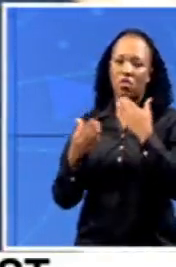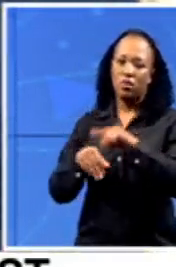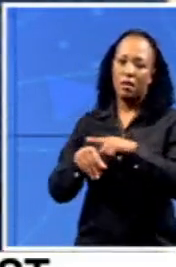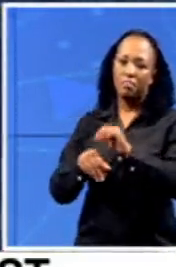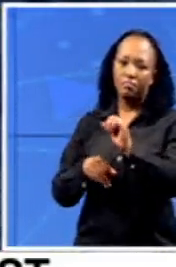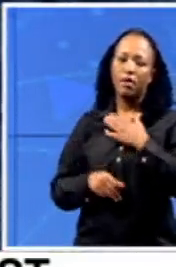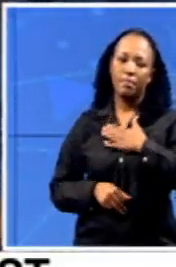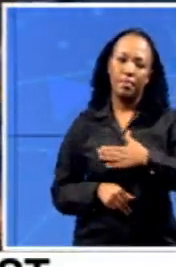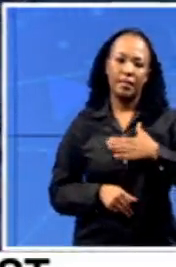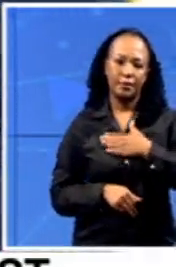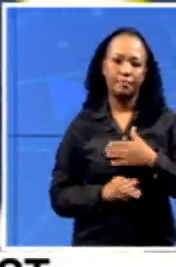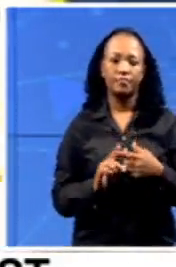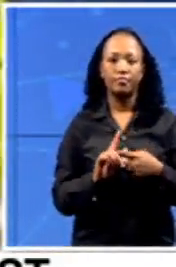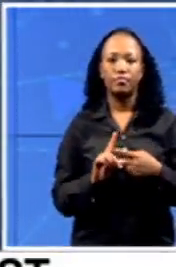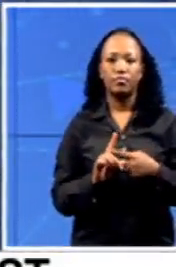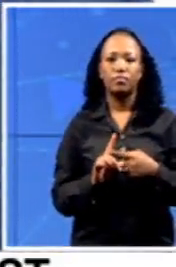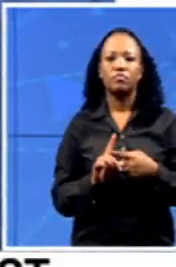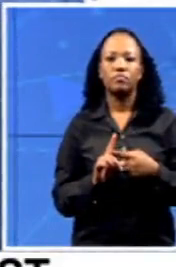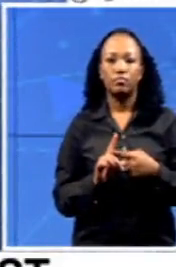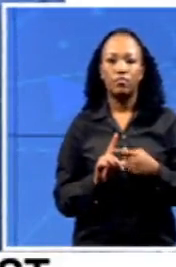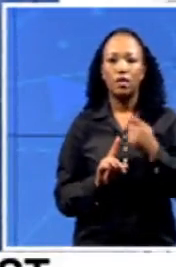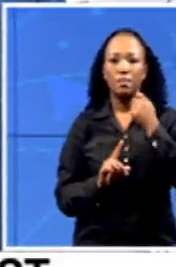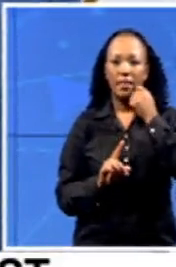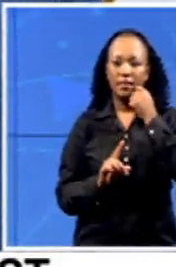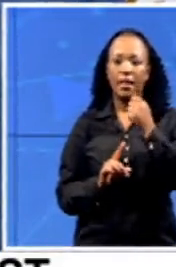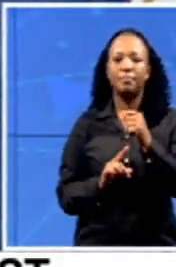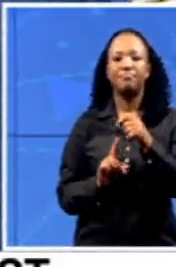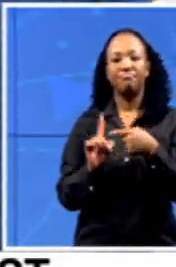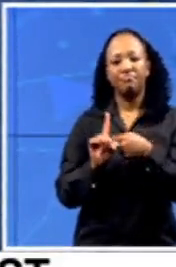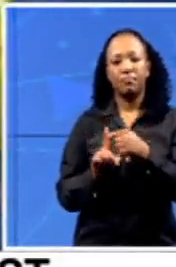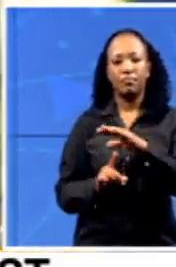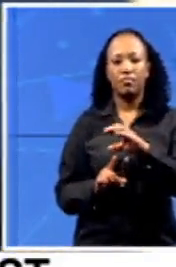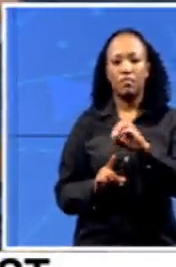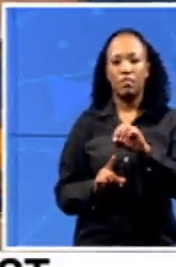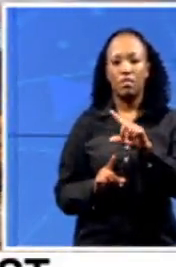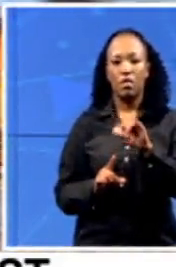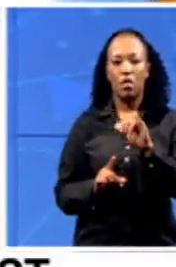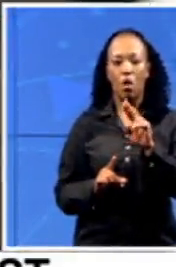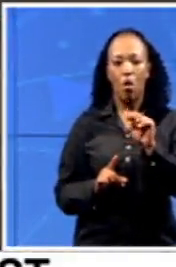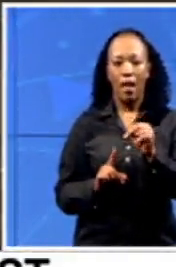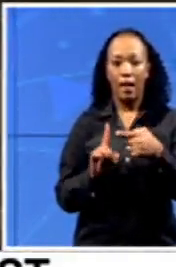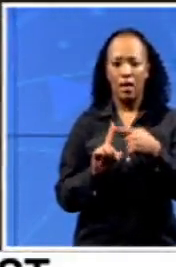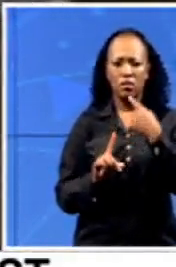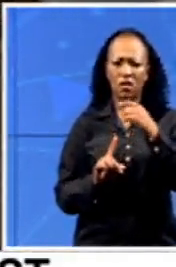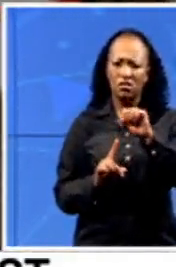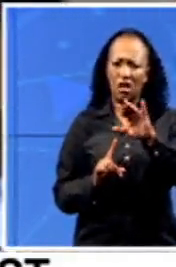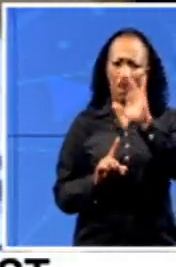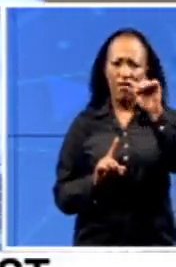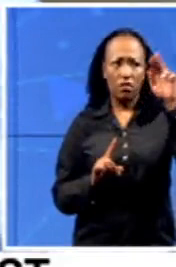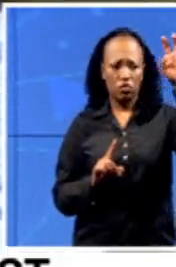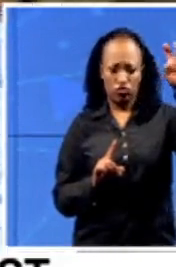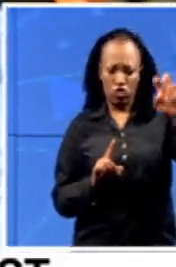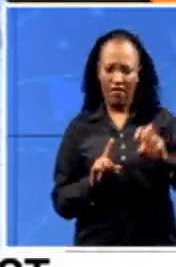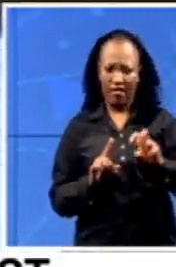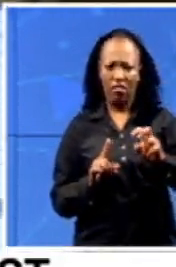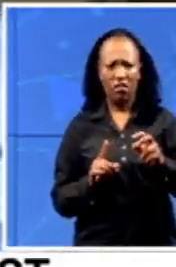Yes, that's Mr. Colin Thaver saying that South Africa indeed is a traveling nation. It's just a